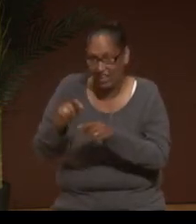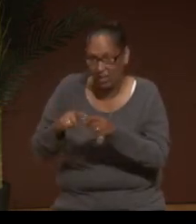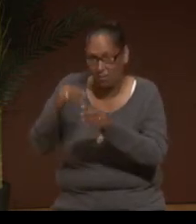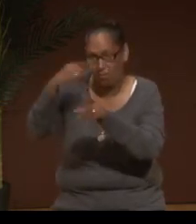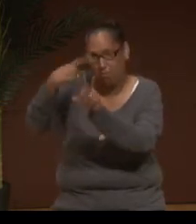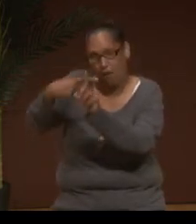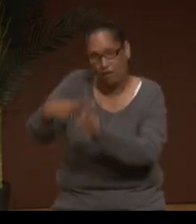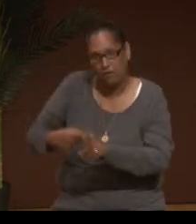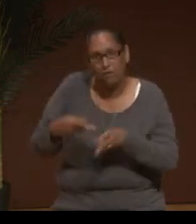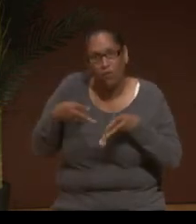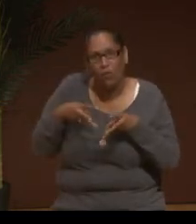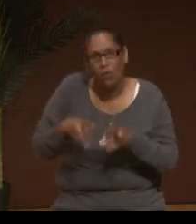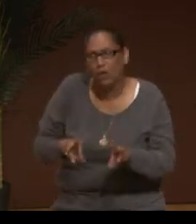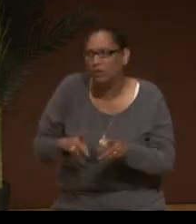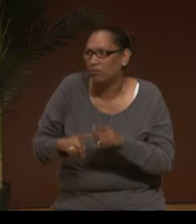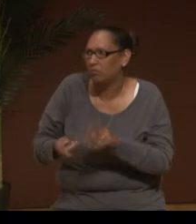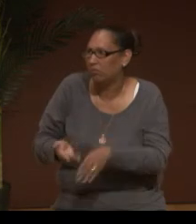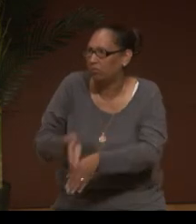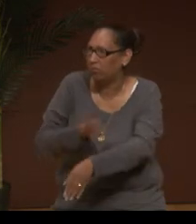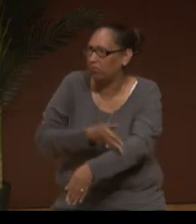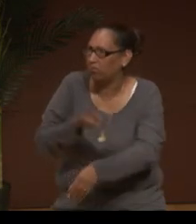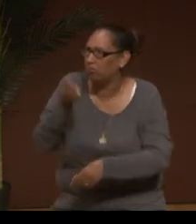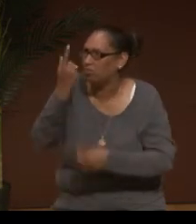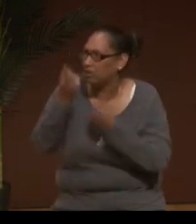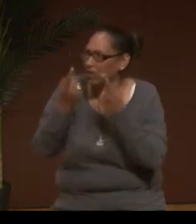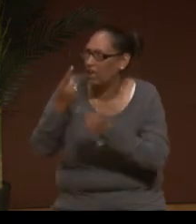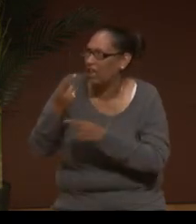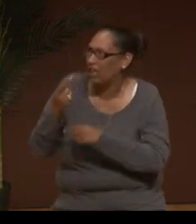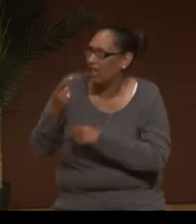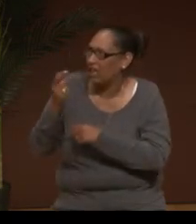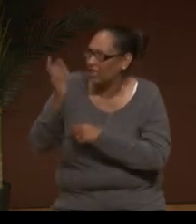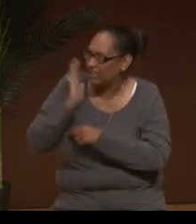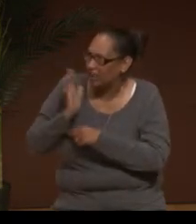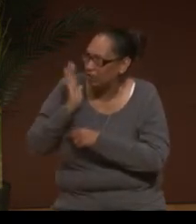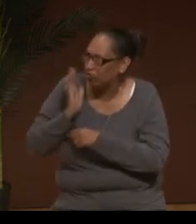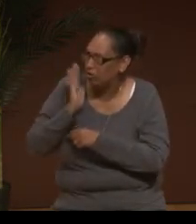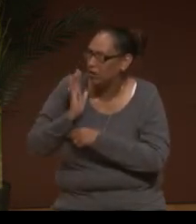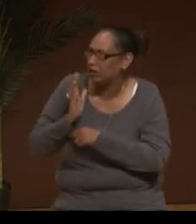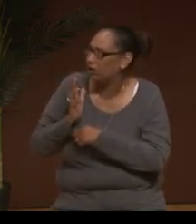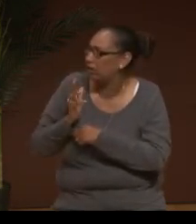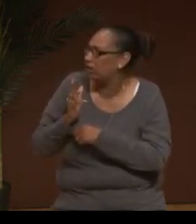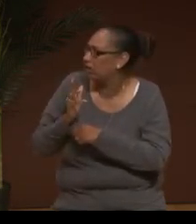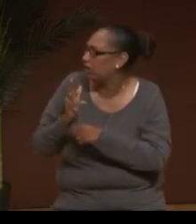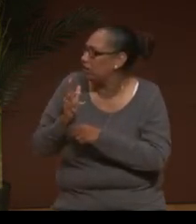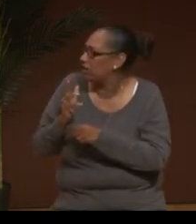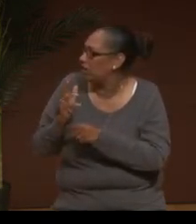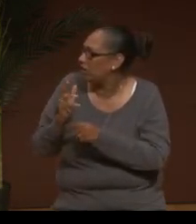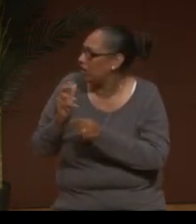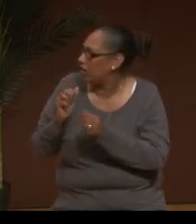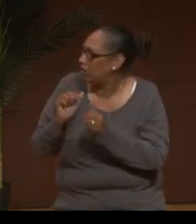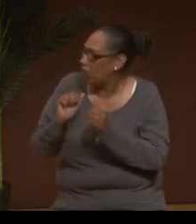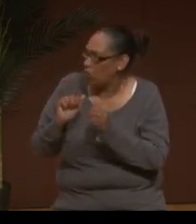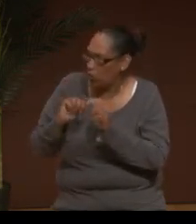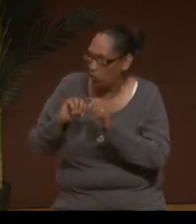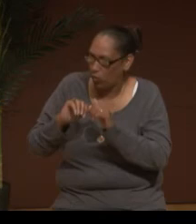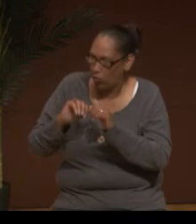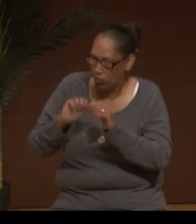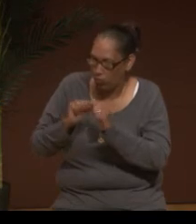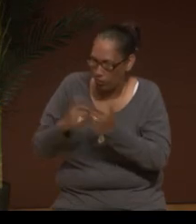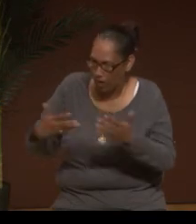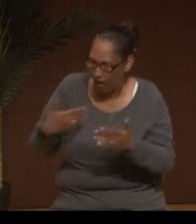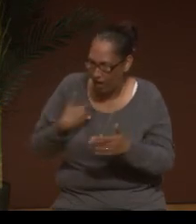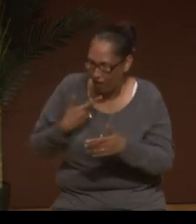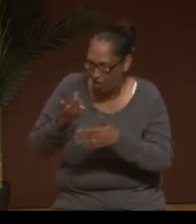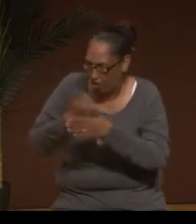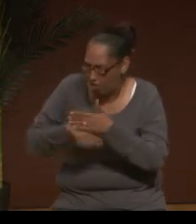improve our understandings of identity and ancestry and to support marginalized narratives without having it undermine the identities